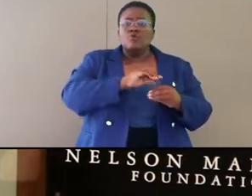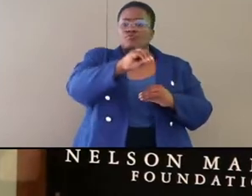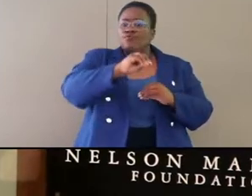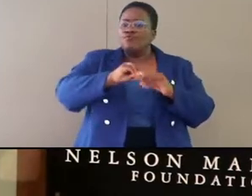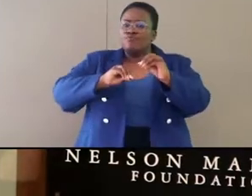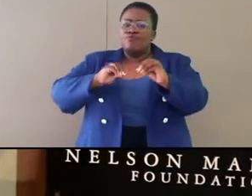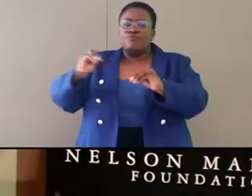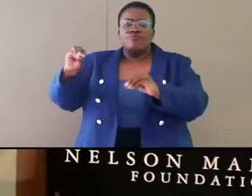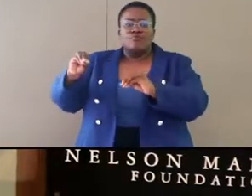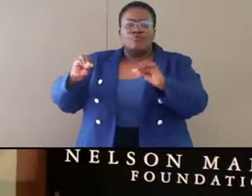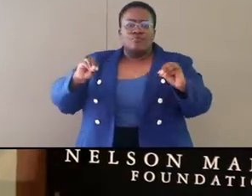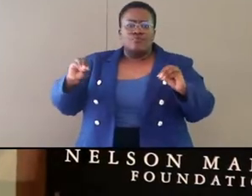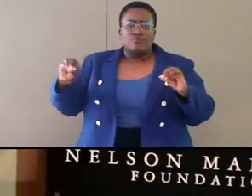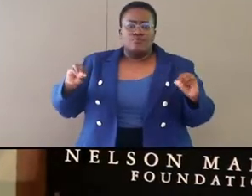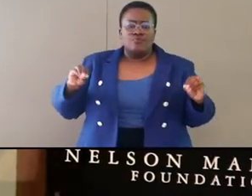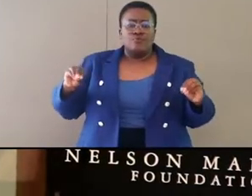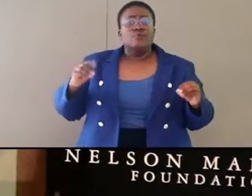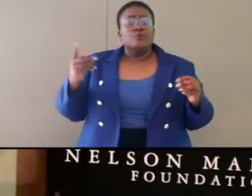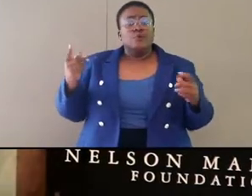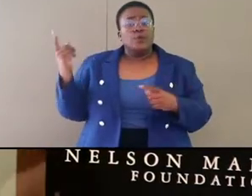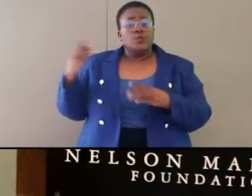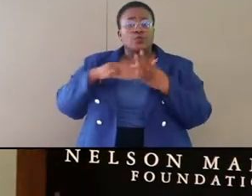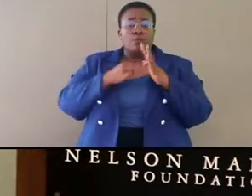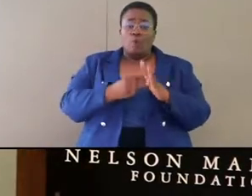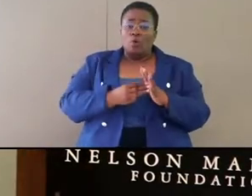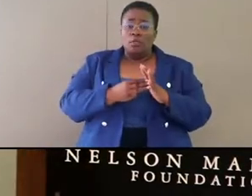So, for this reason, we didn't model it.